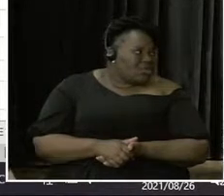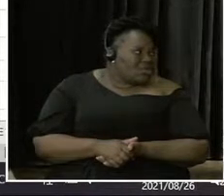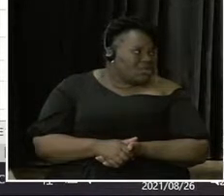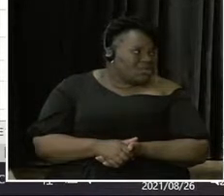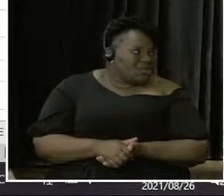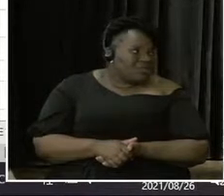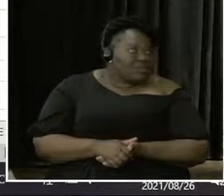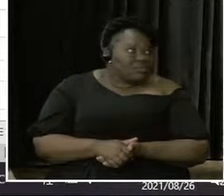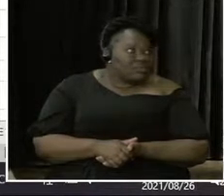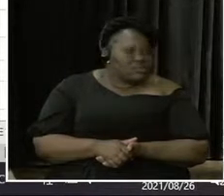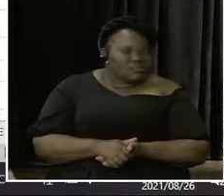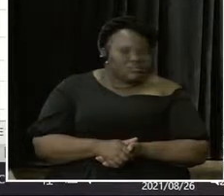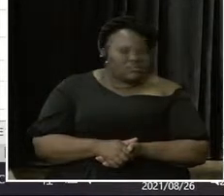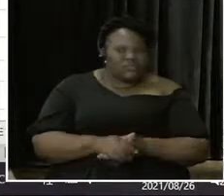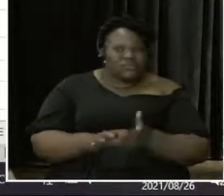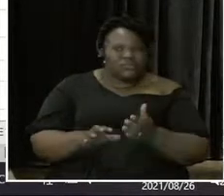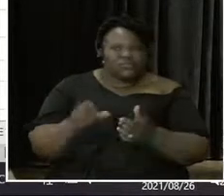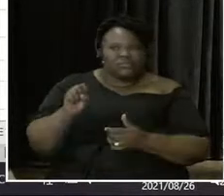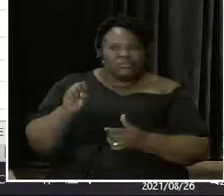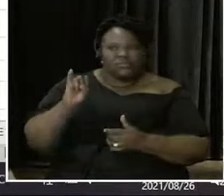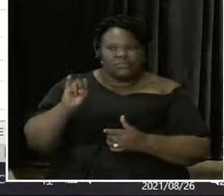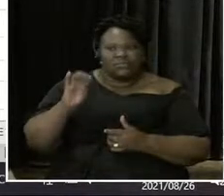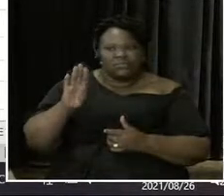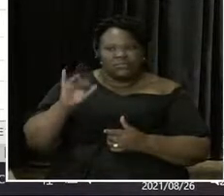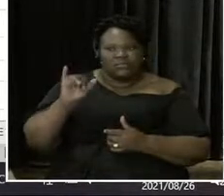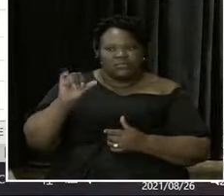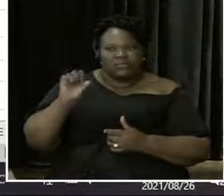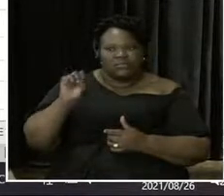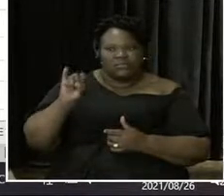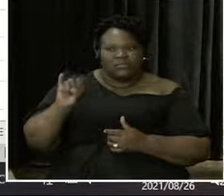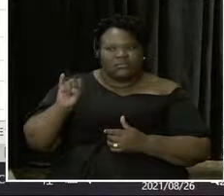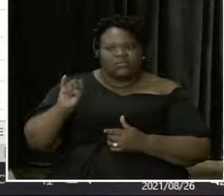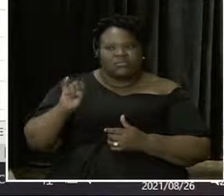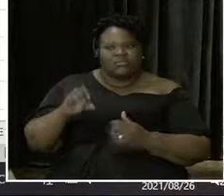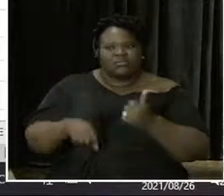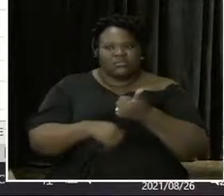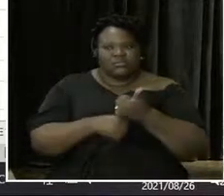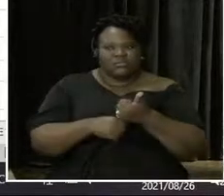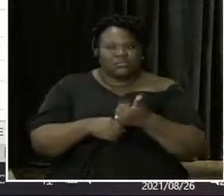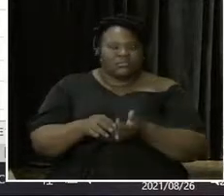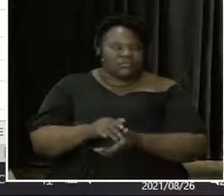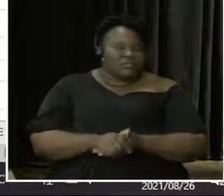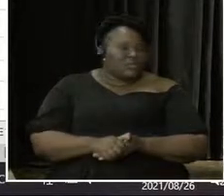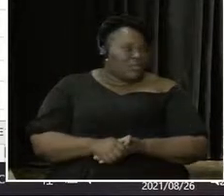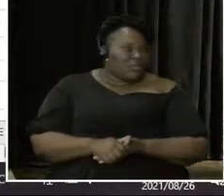IFP? Sbisi support. Sbisi supports. We have 3 independents.